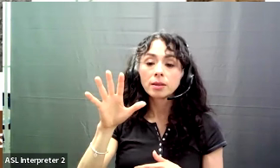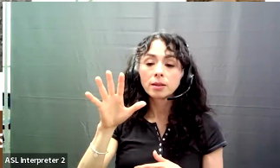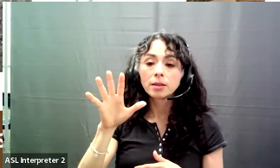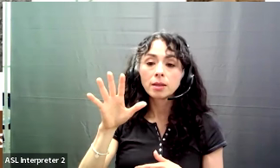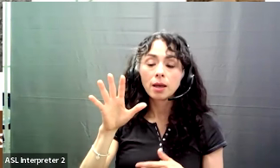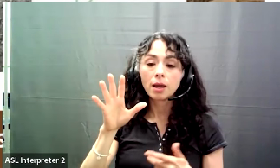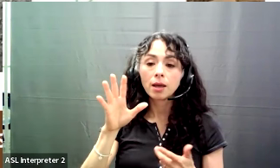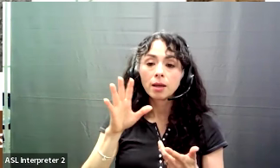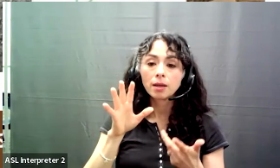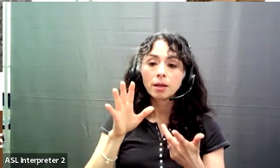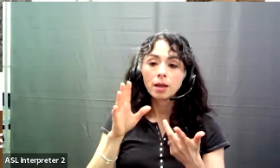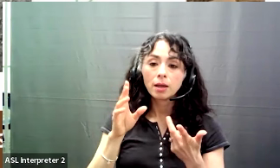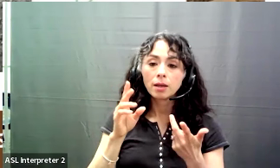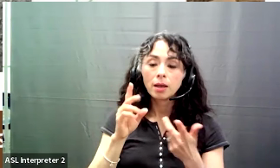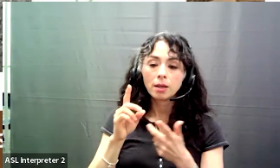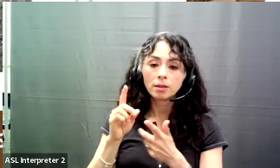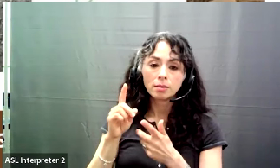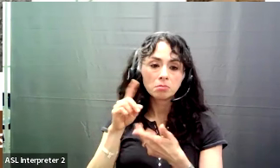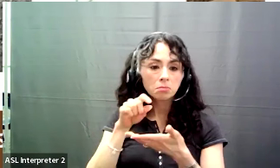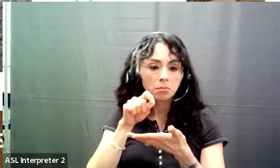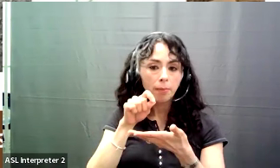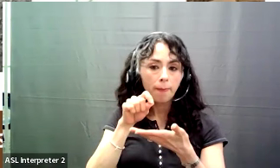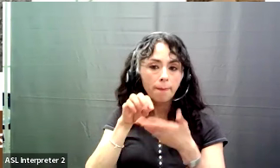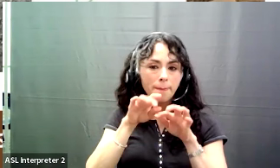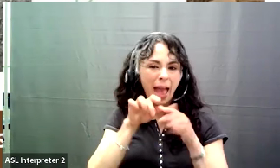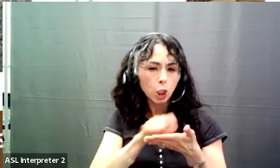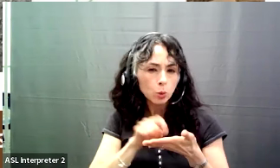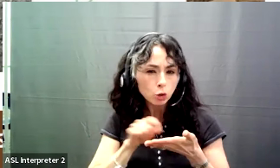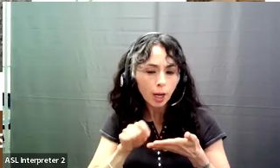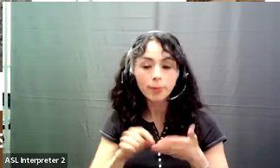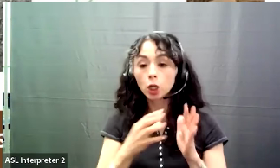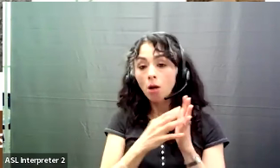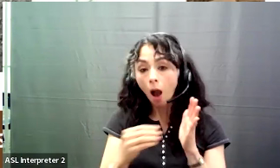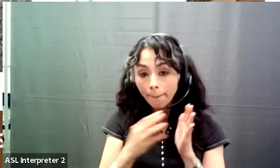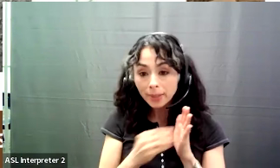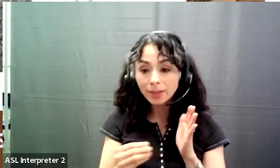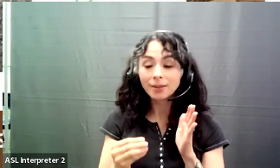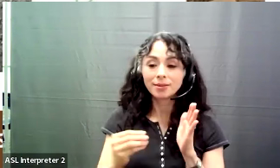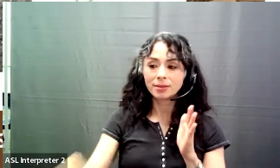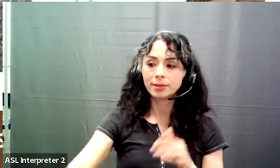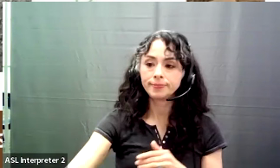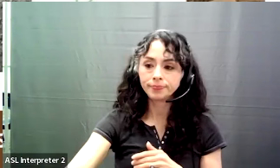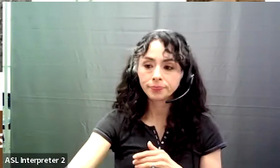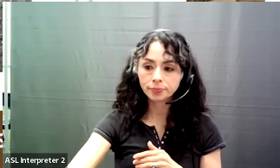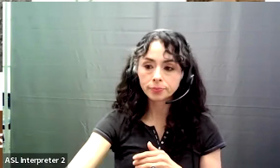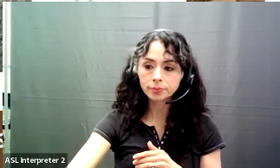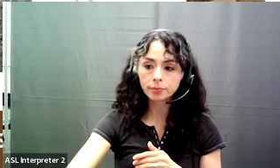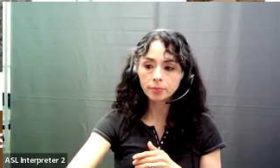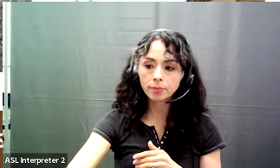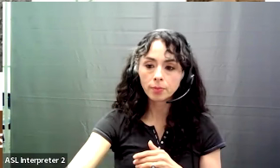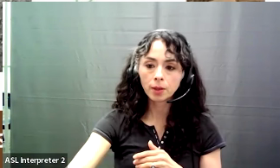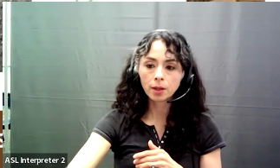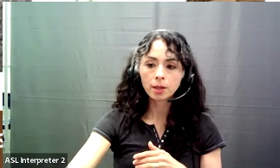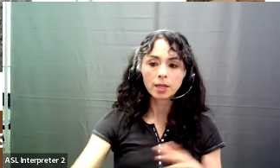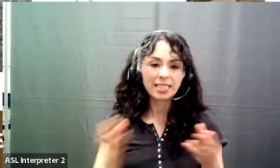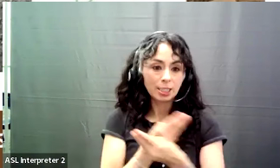we would provide this as a manuscript or copies that would be distributed. But then